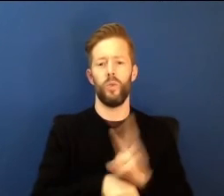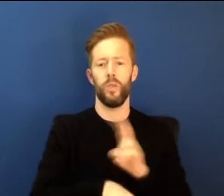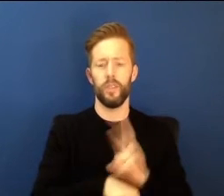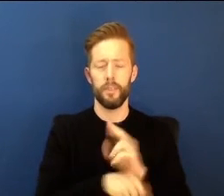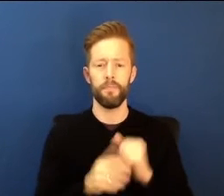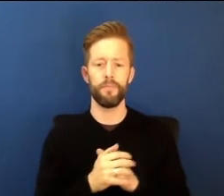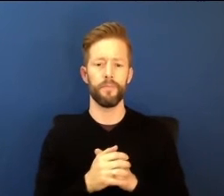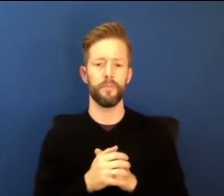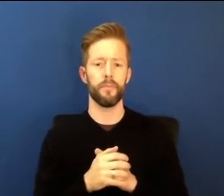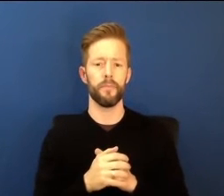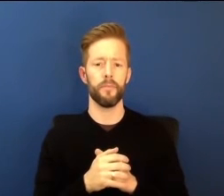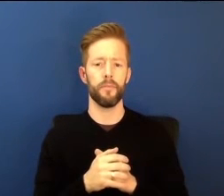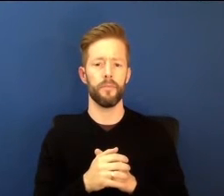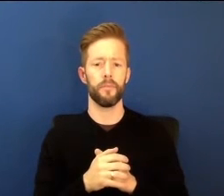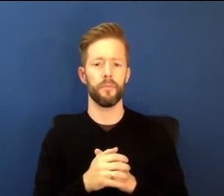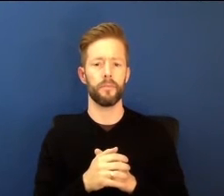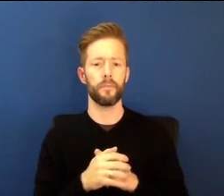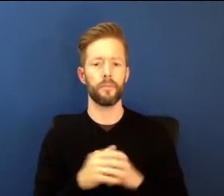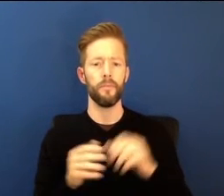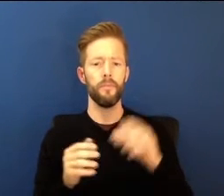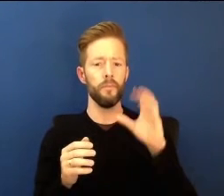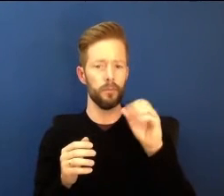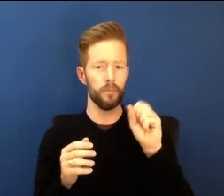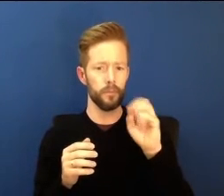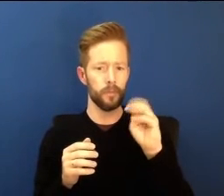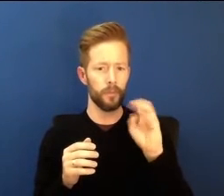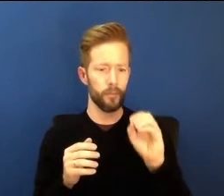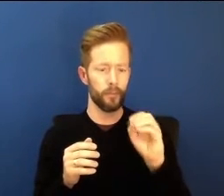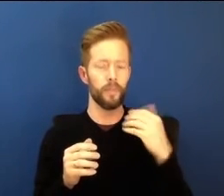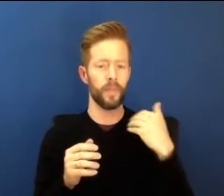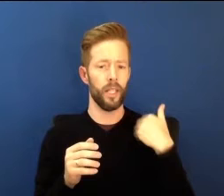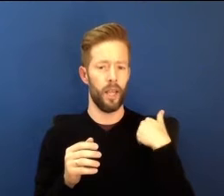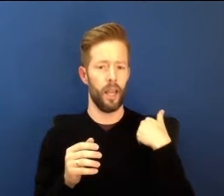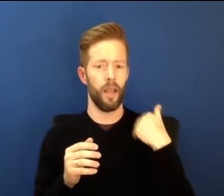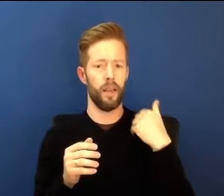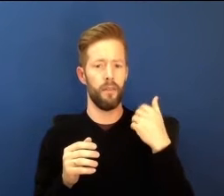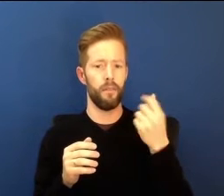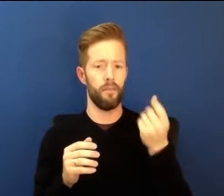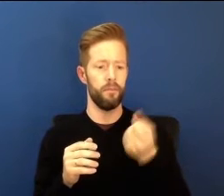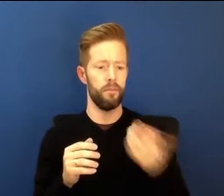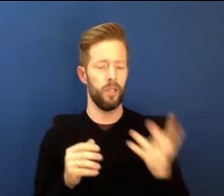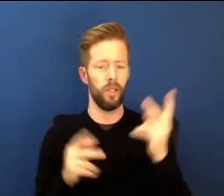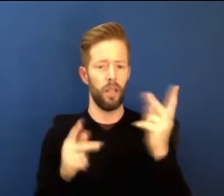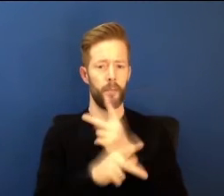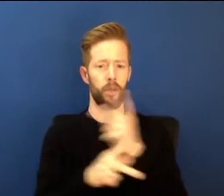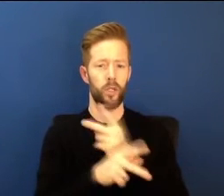be used. Osmo has a number of computational